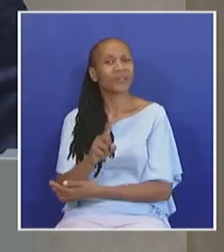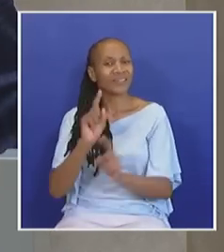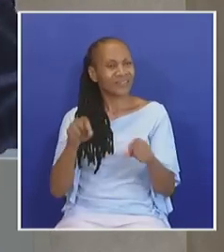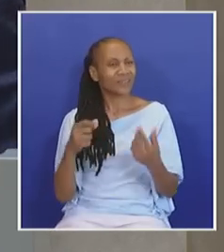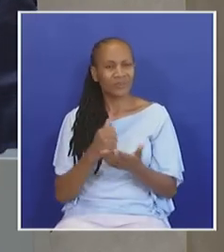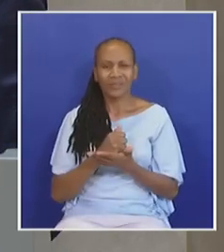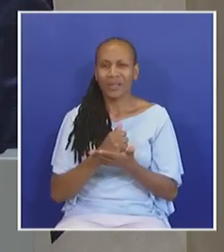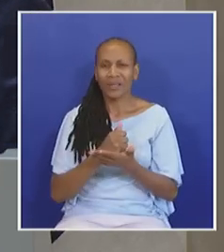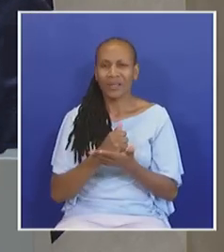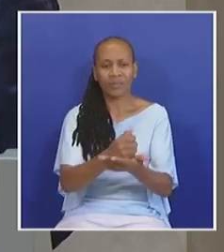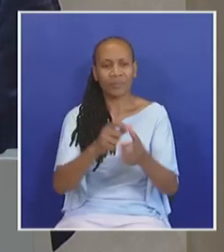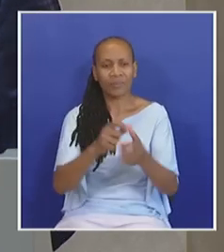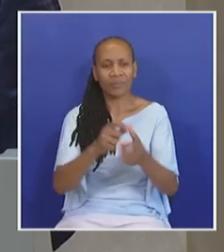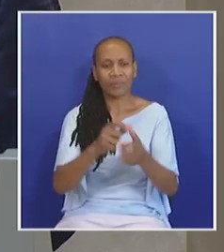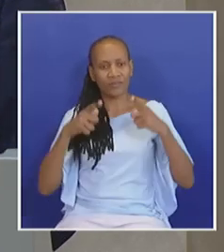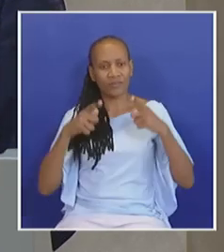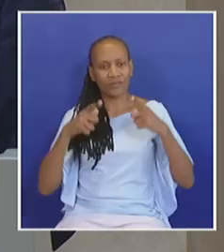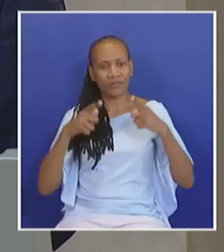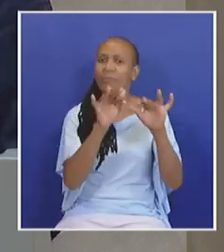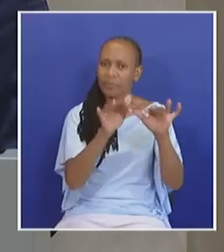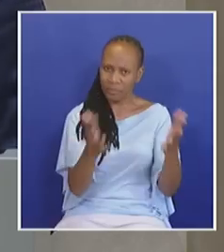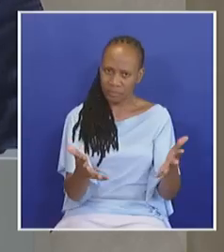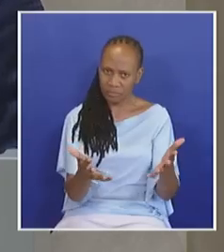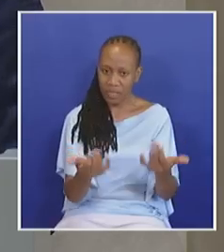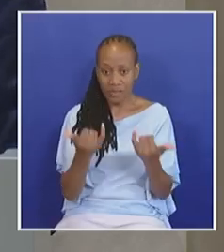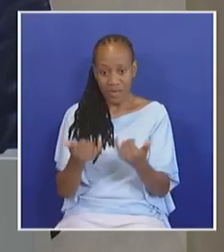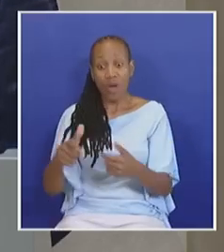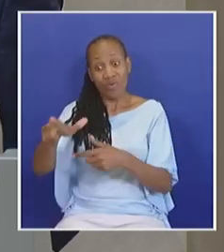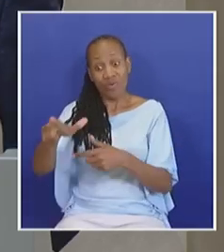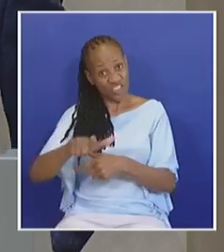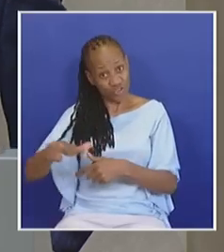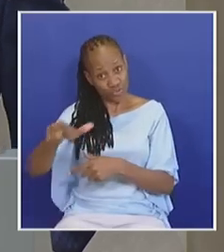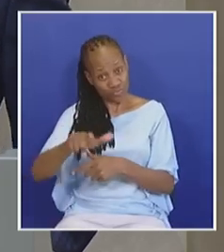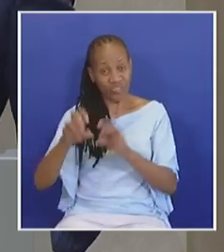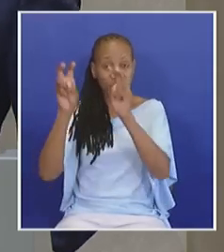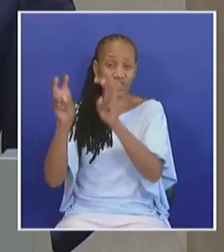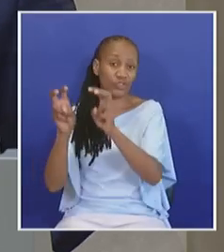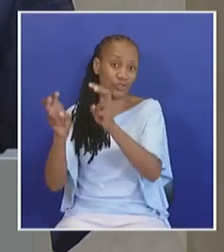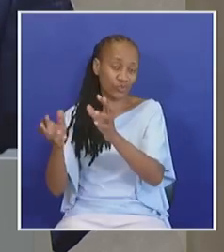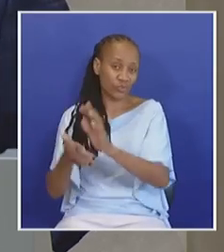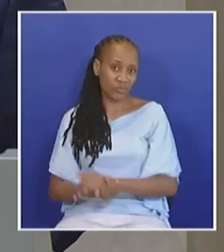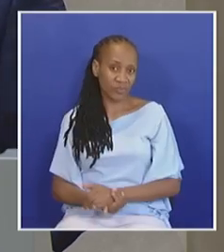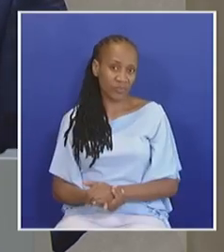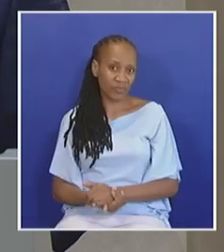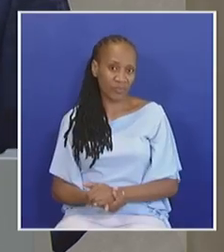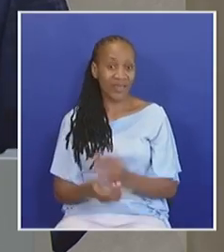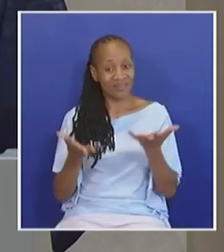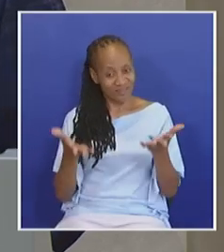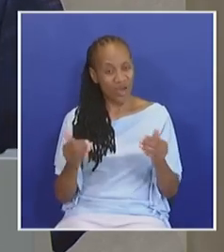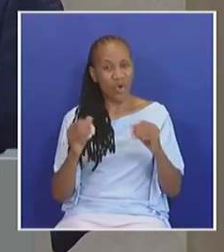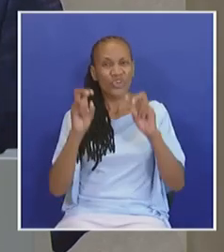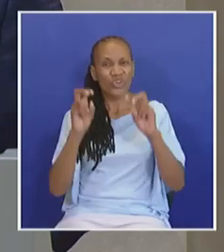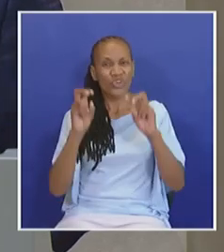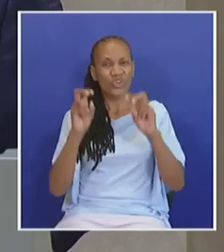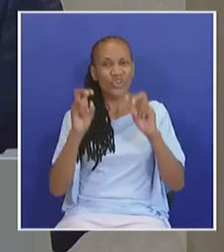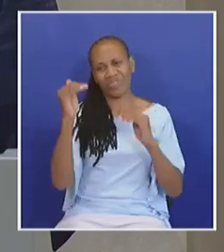positively and negatively, on the life chances of South Africans, hence the land issue. Wealth and income inequality can also be traced